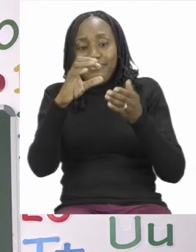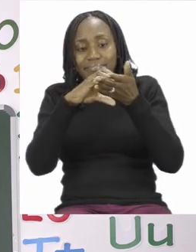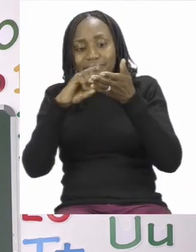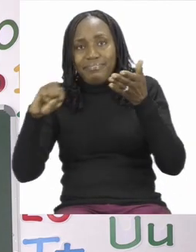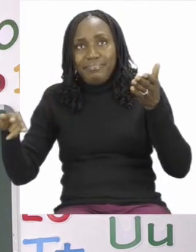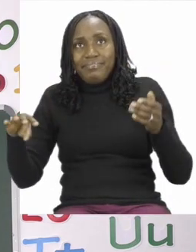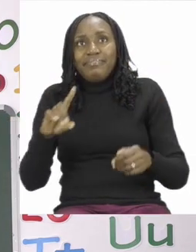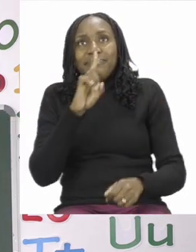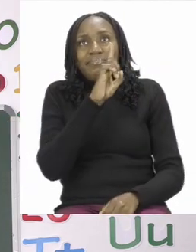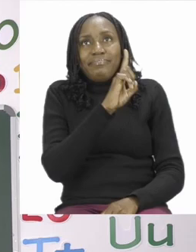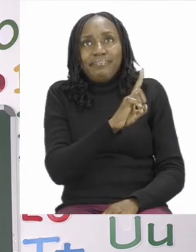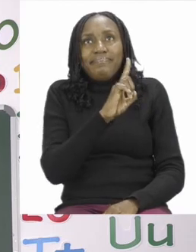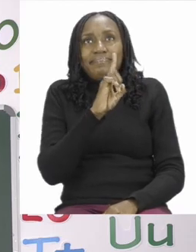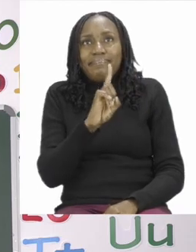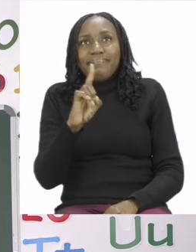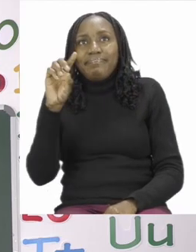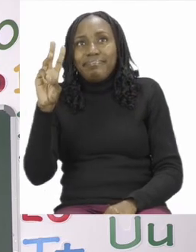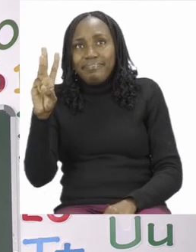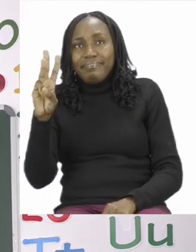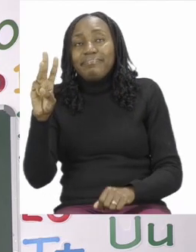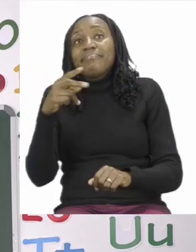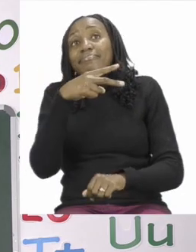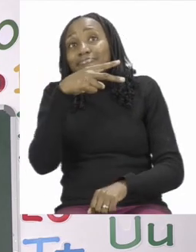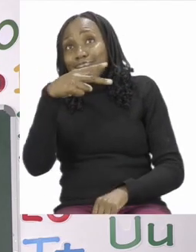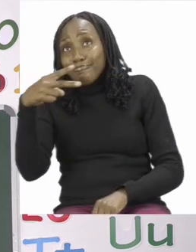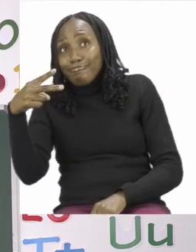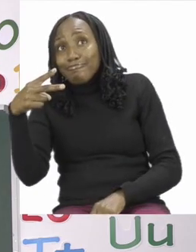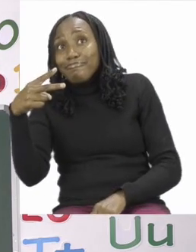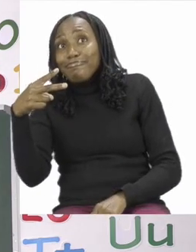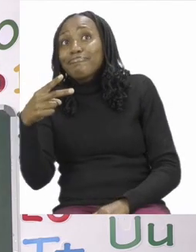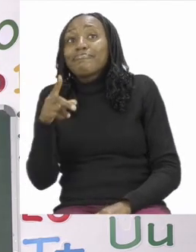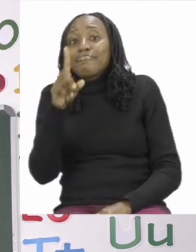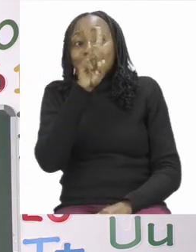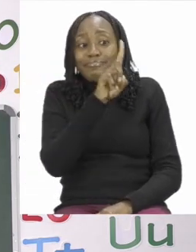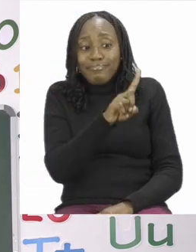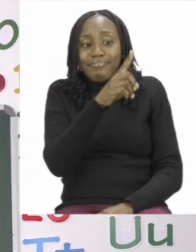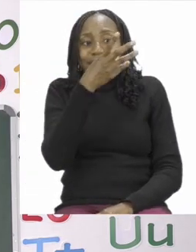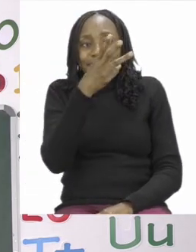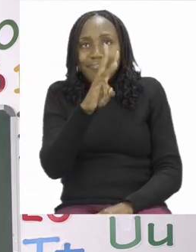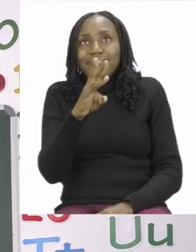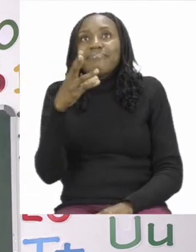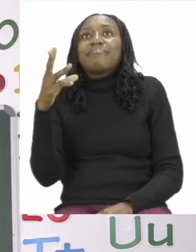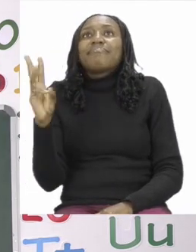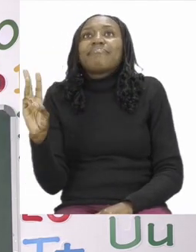279 take away 113 will give us